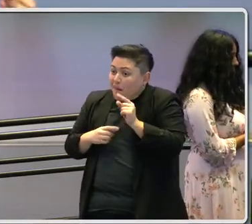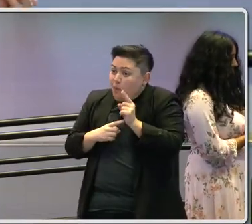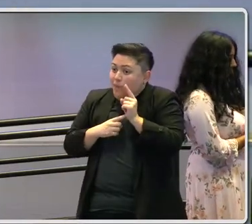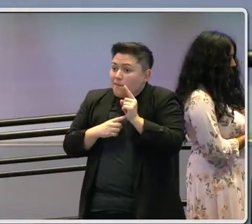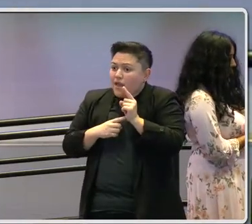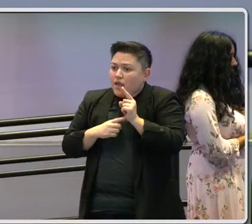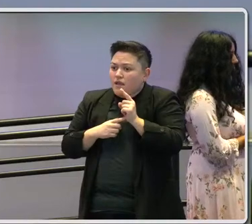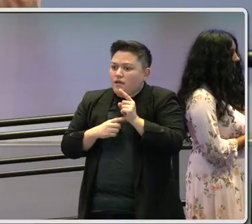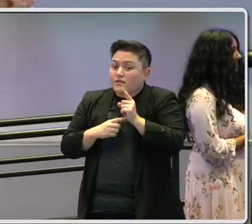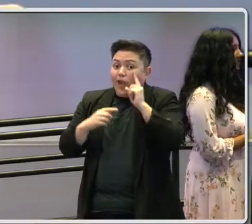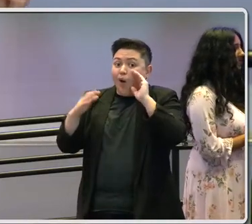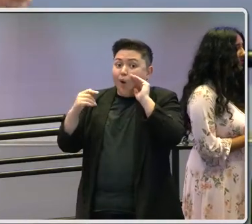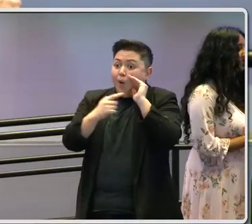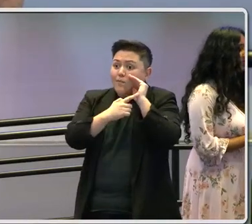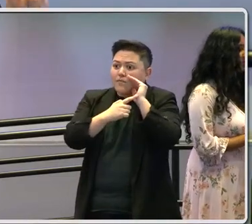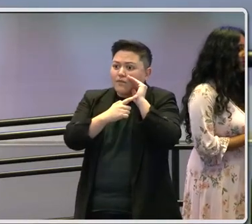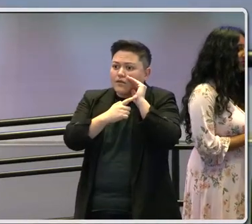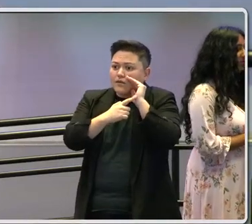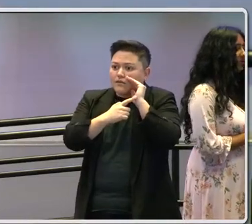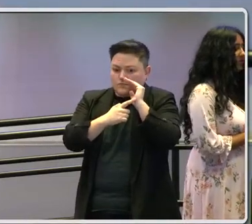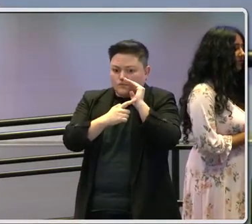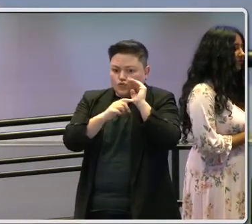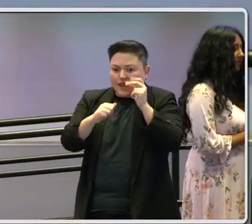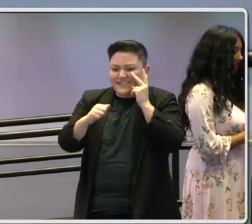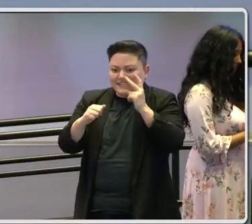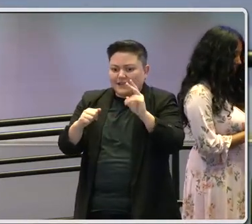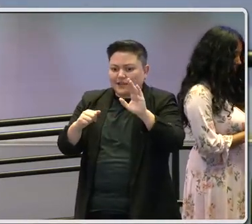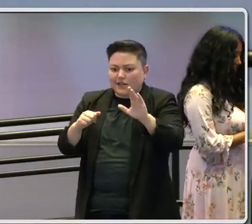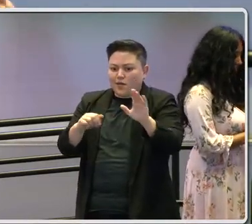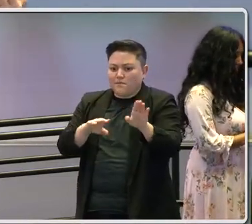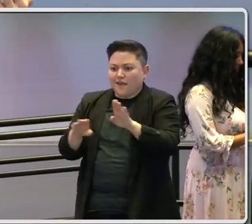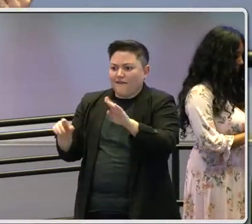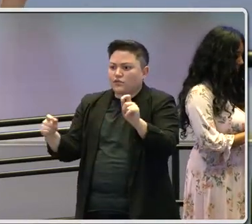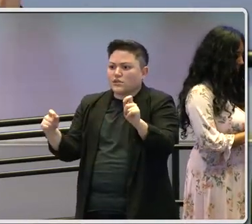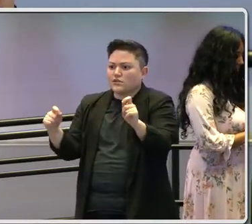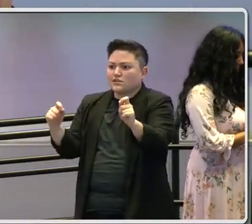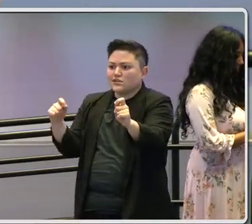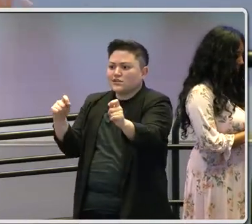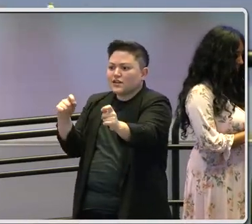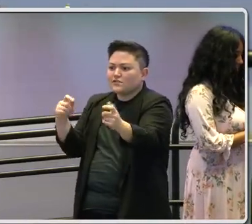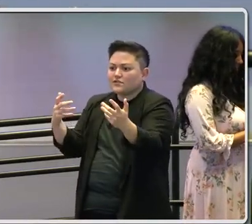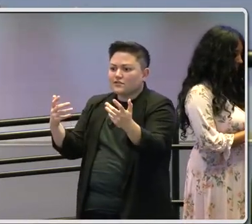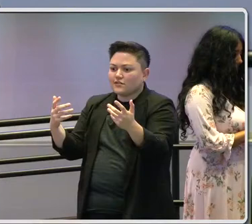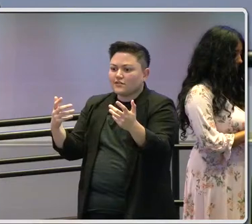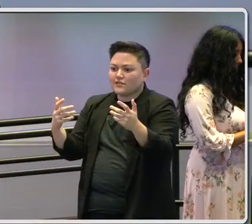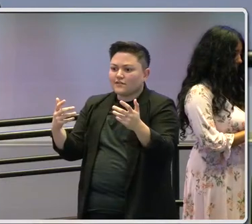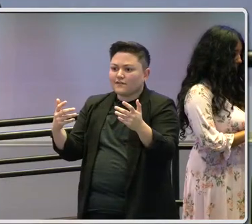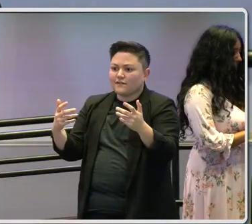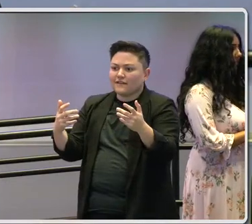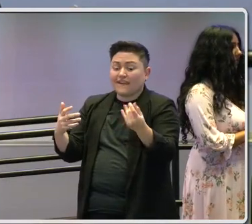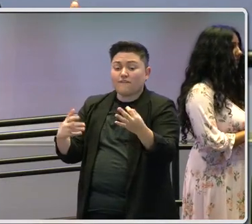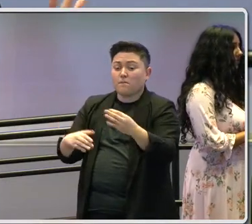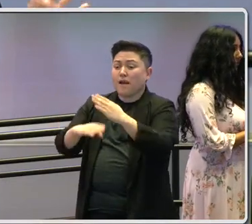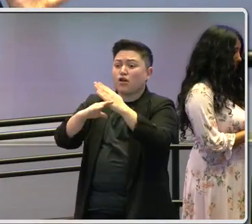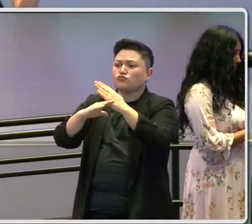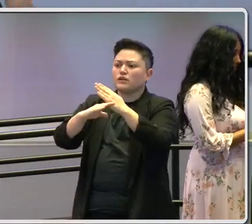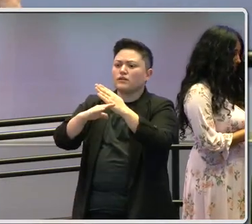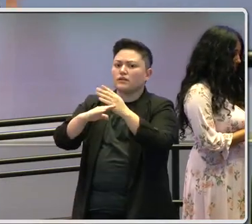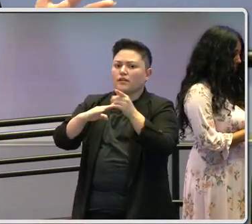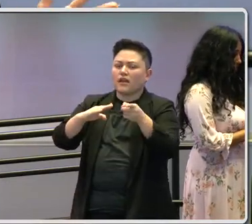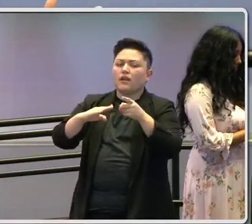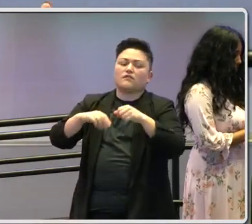how that hope starts becoming action. When suddenly they start pushing those boundaries away, they